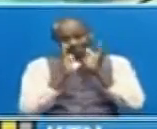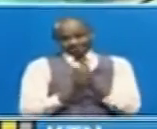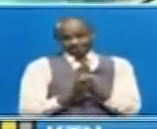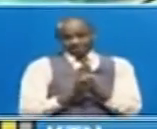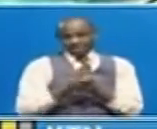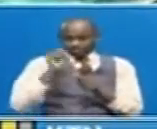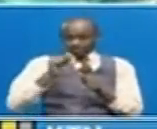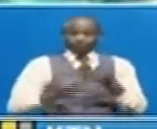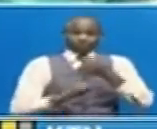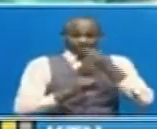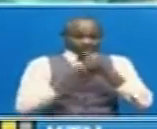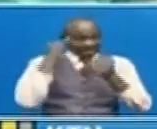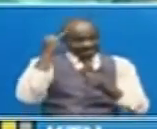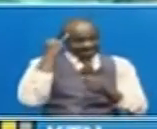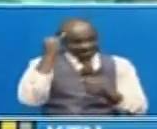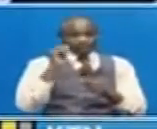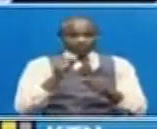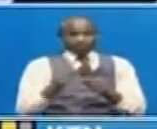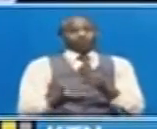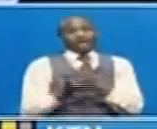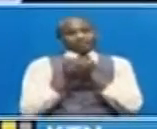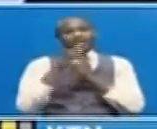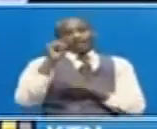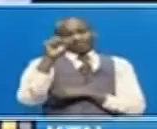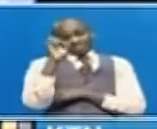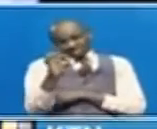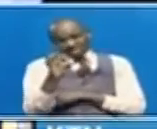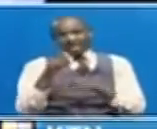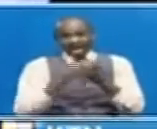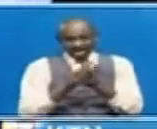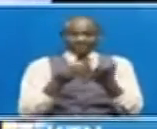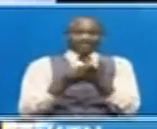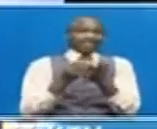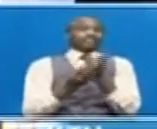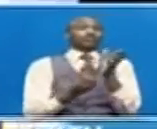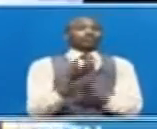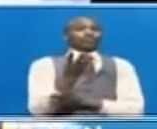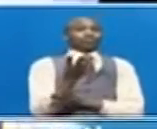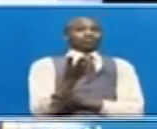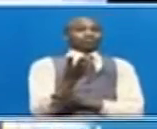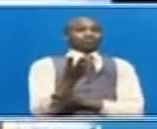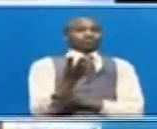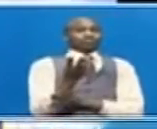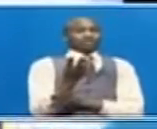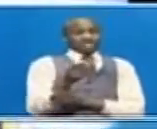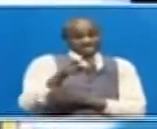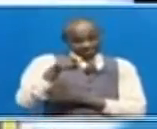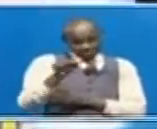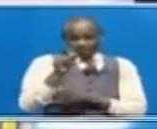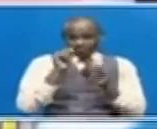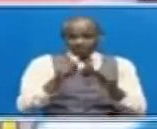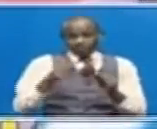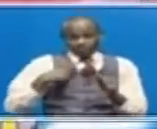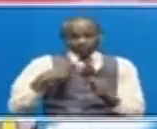that support innovations to enhance the development of MSE financing and growth. Choice will look to deepen its deposit and